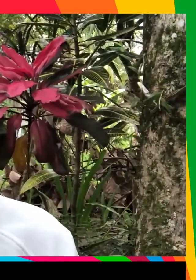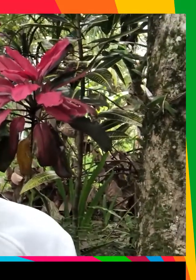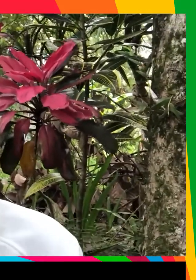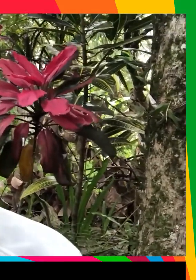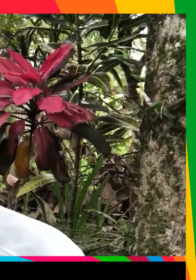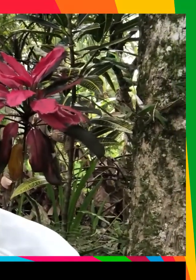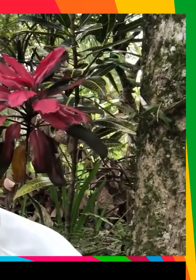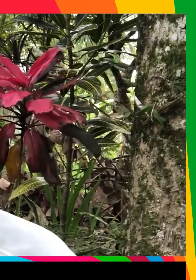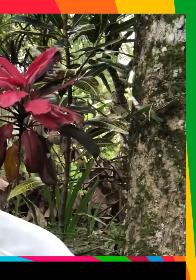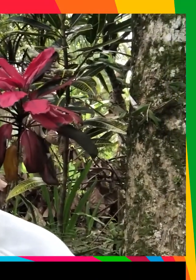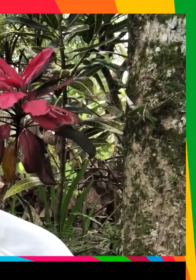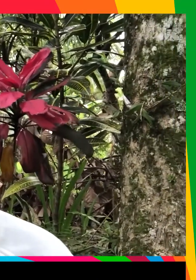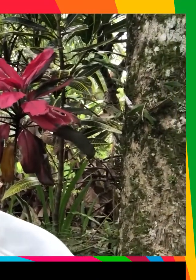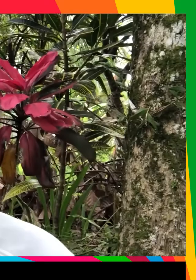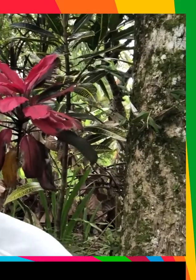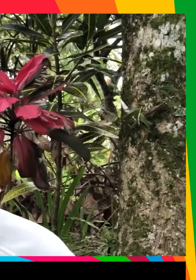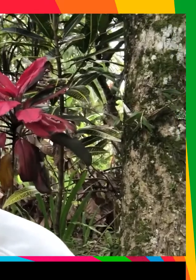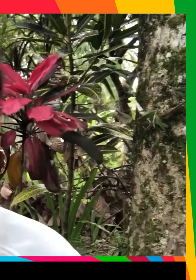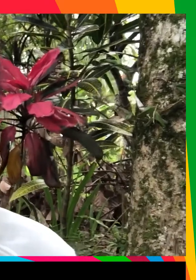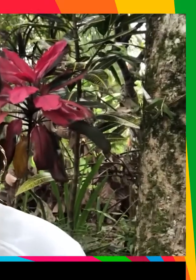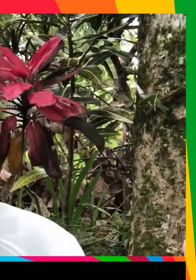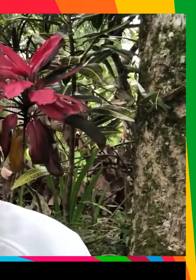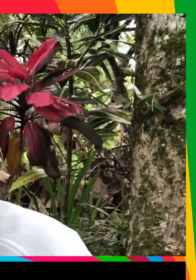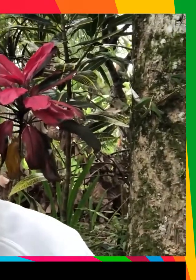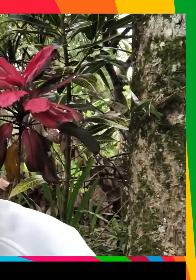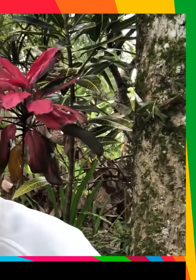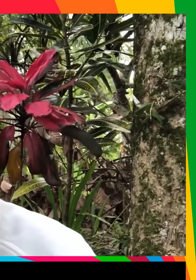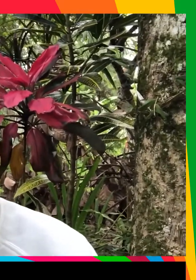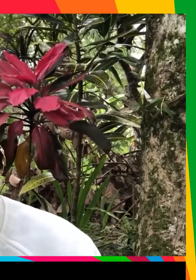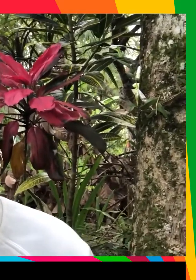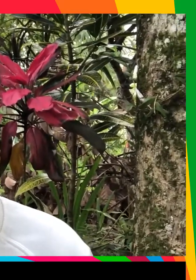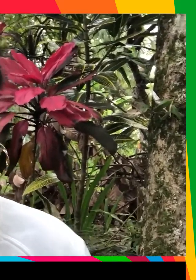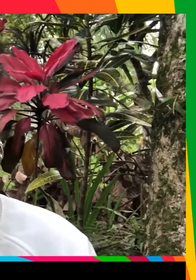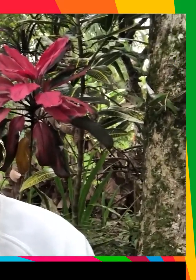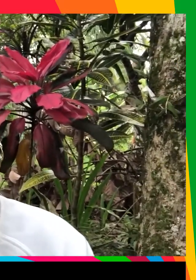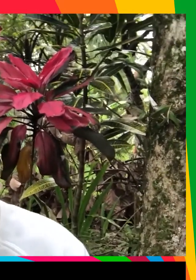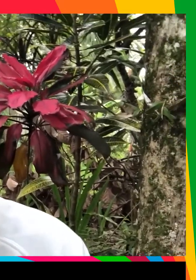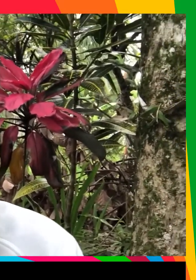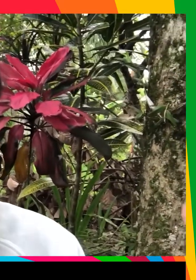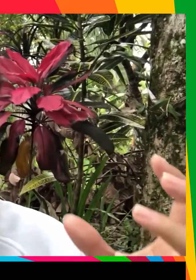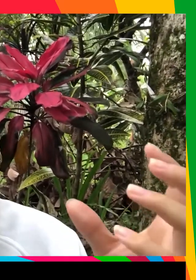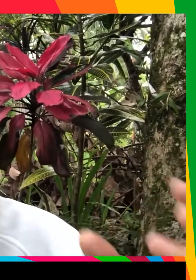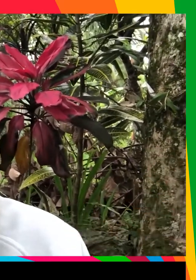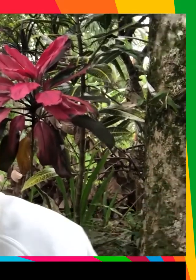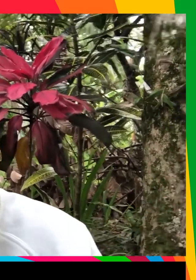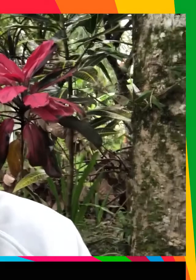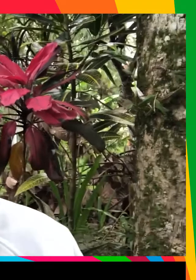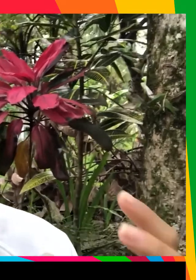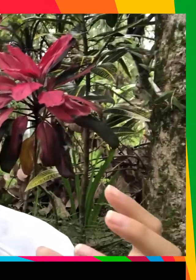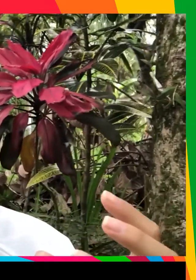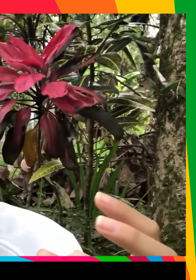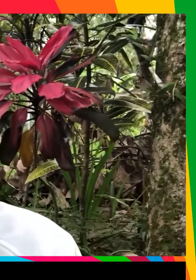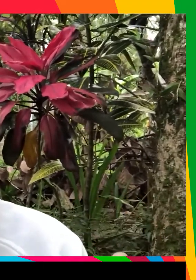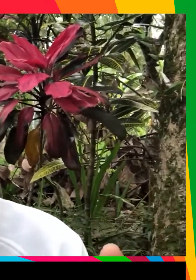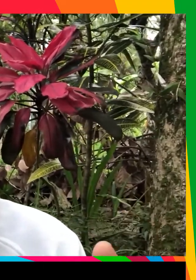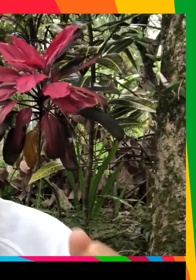brainstorming sessions, and allow us to help brainstorm, allow us to help shape ideas, shape